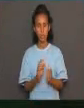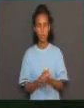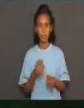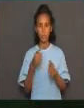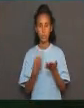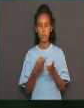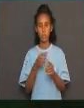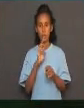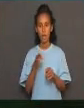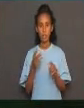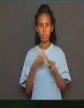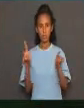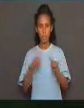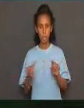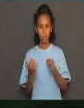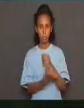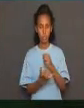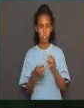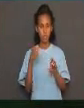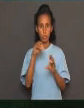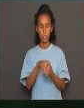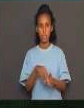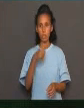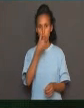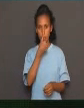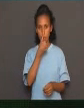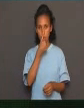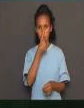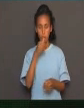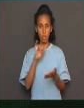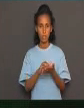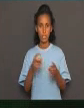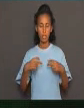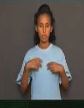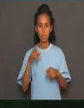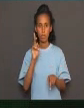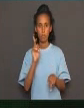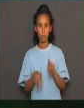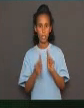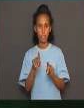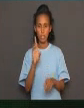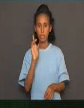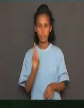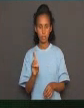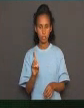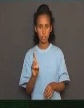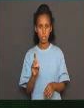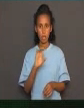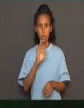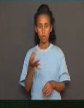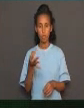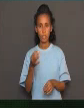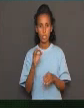For example, there are several zones within Ethiopia that have